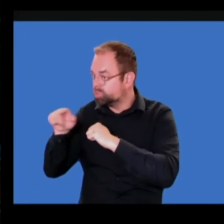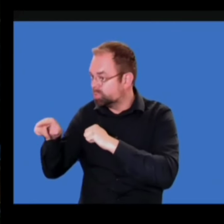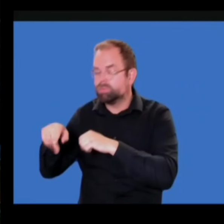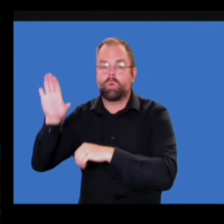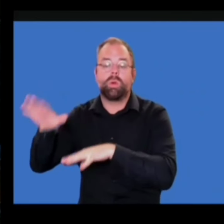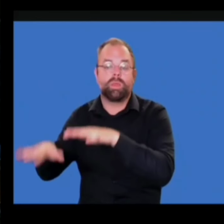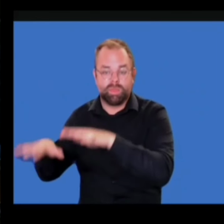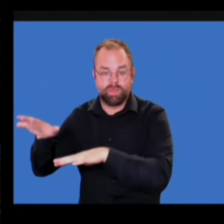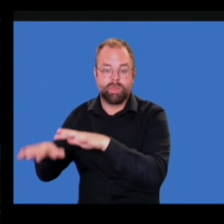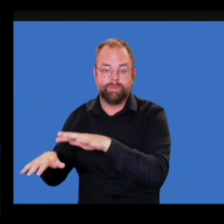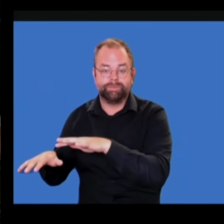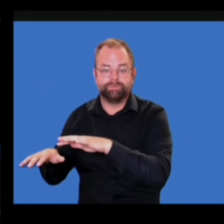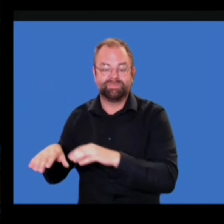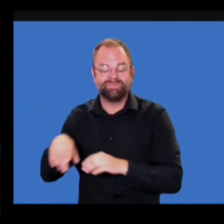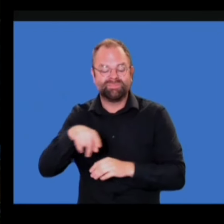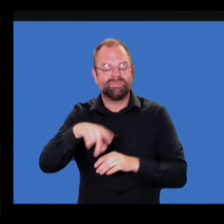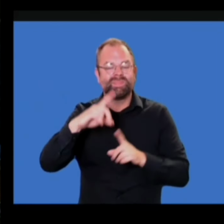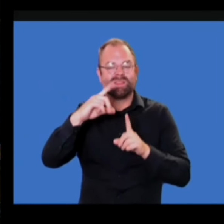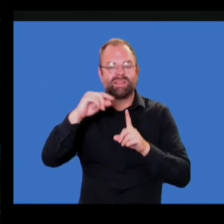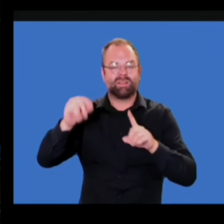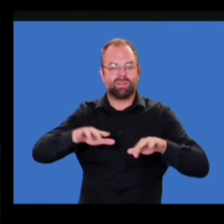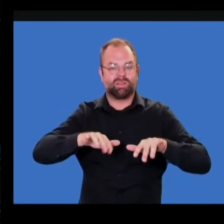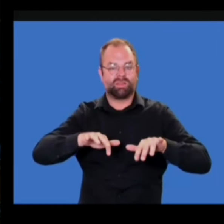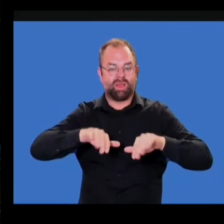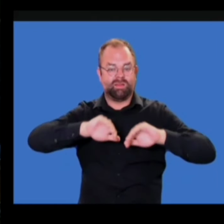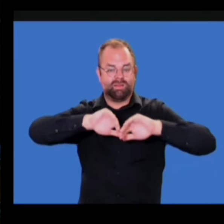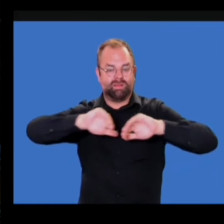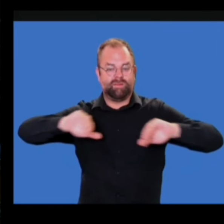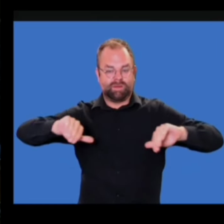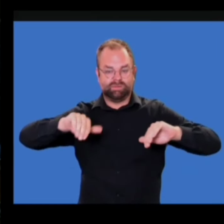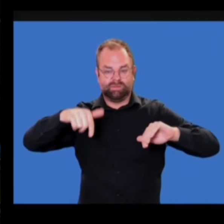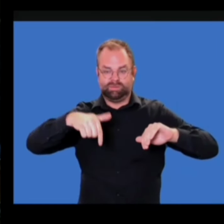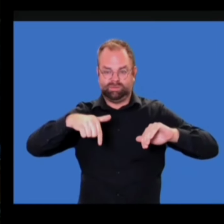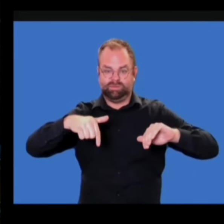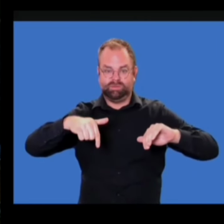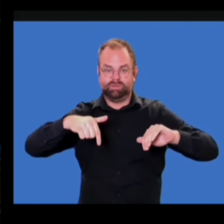fragile states to benefit from the digital revolution.